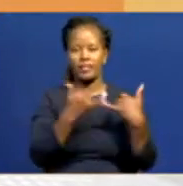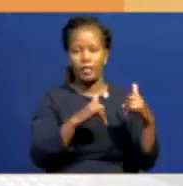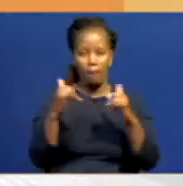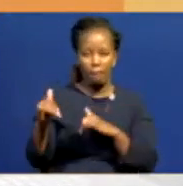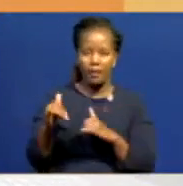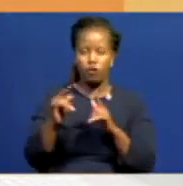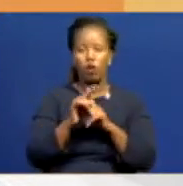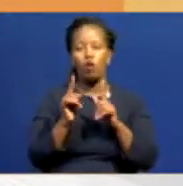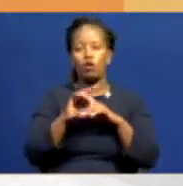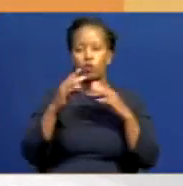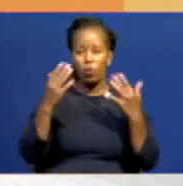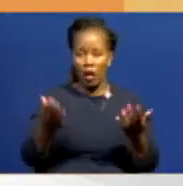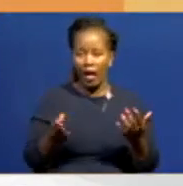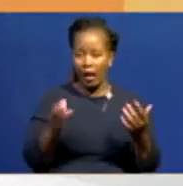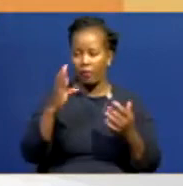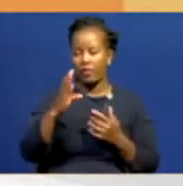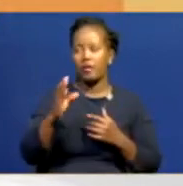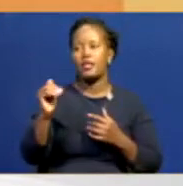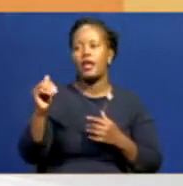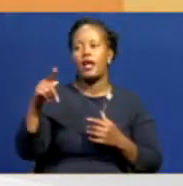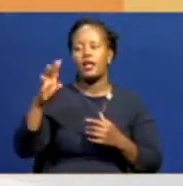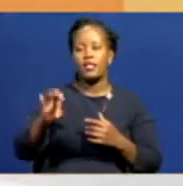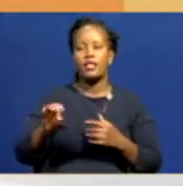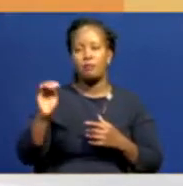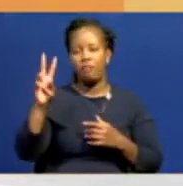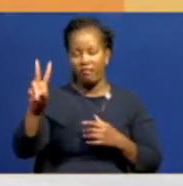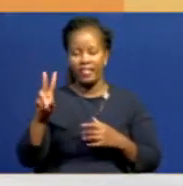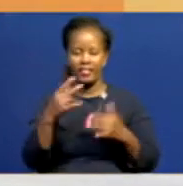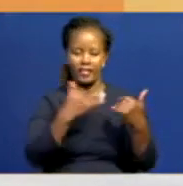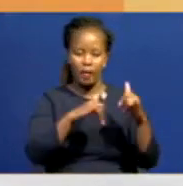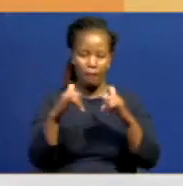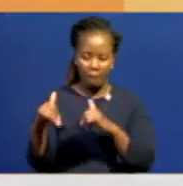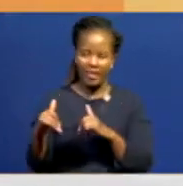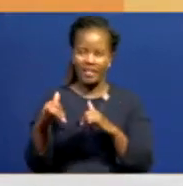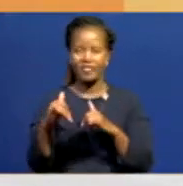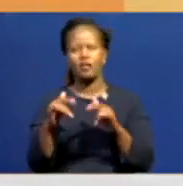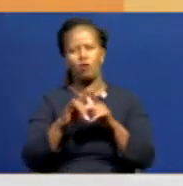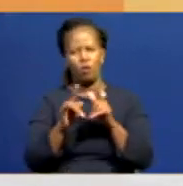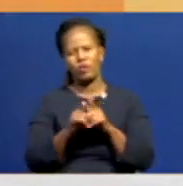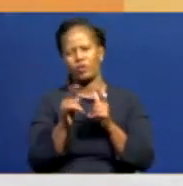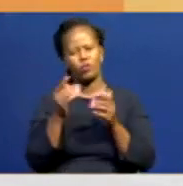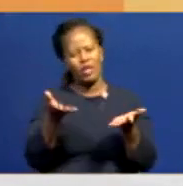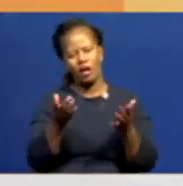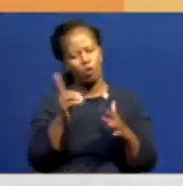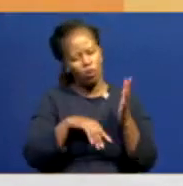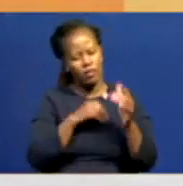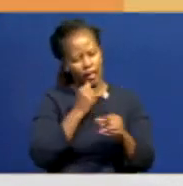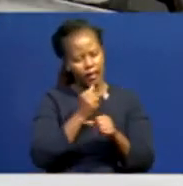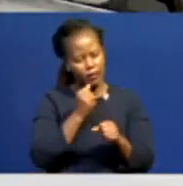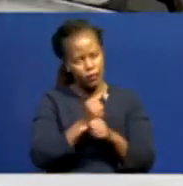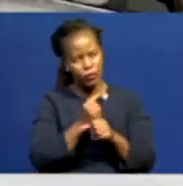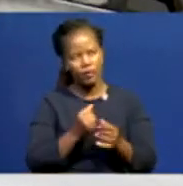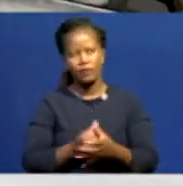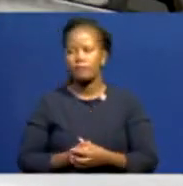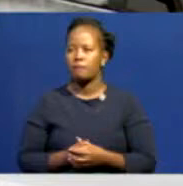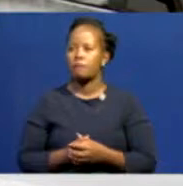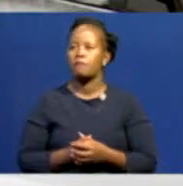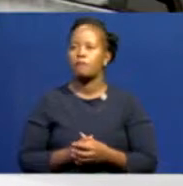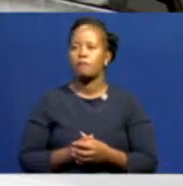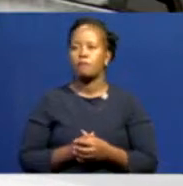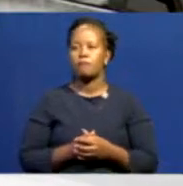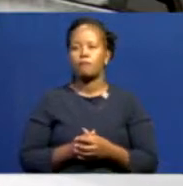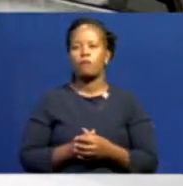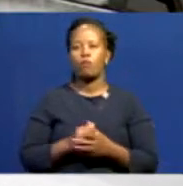they played. They looked more dangerous when they were going forward, you know. Yeah, and what are they doing? Yes, yes. Maybe I'll pick